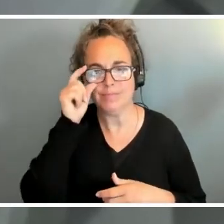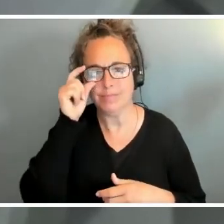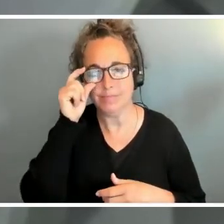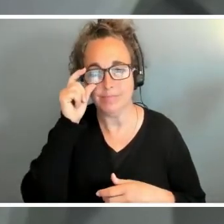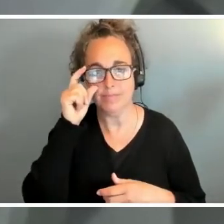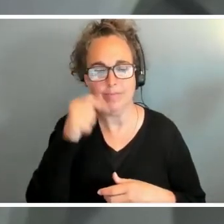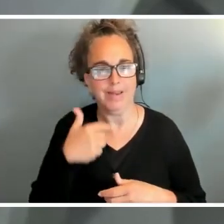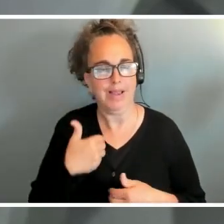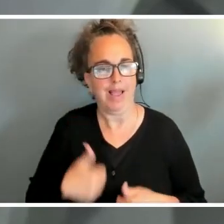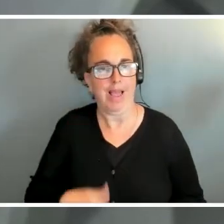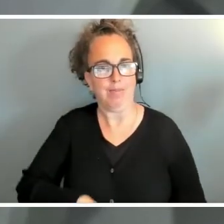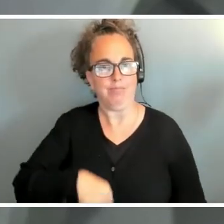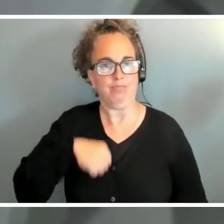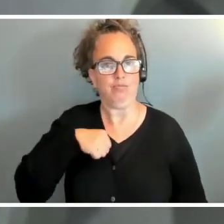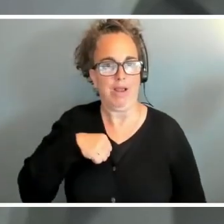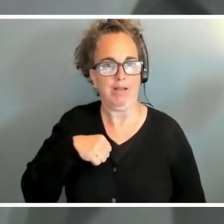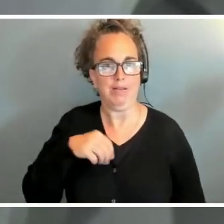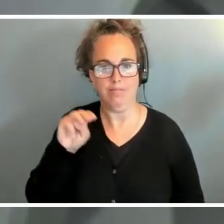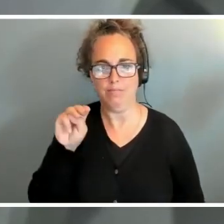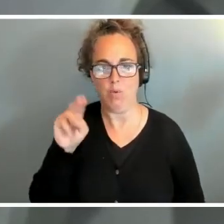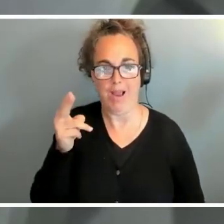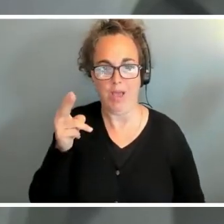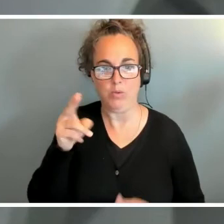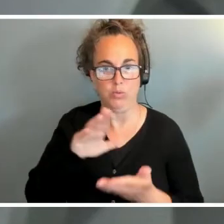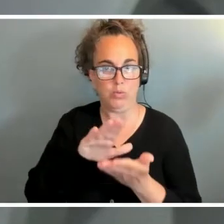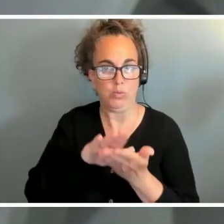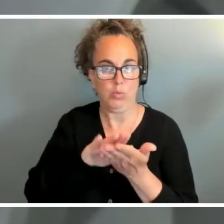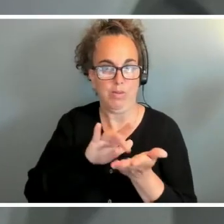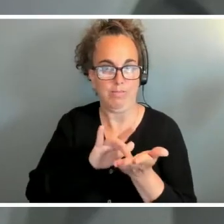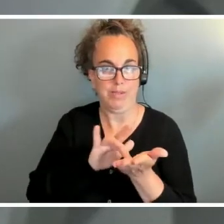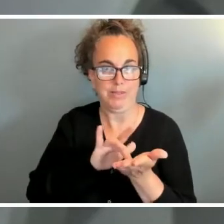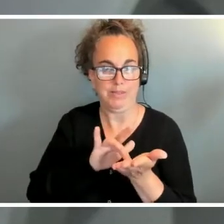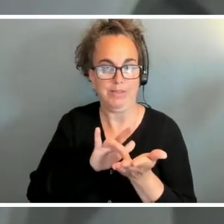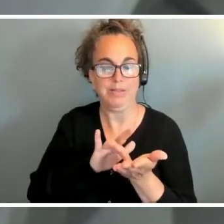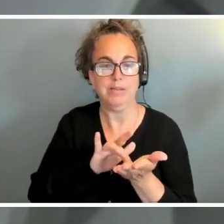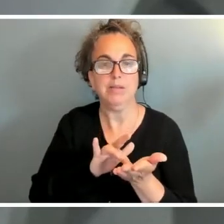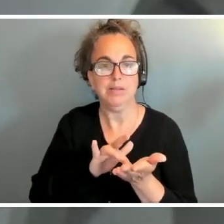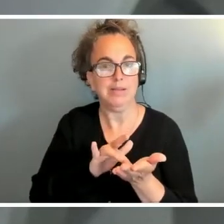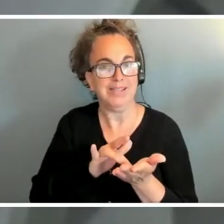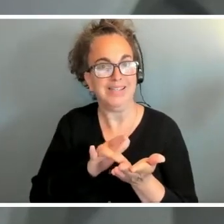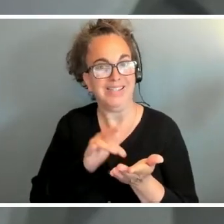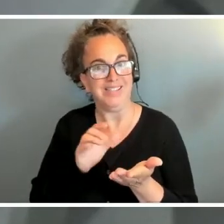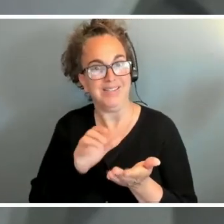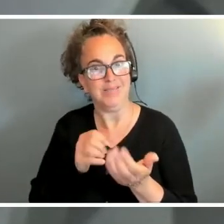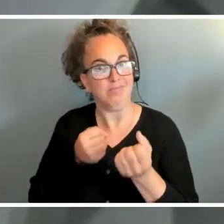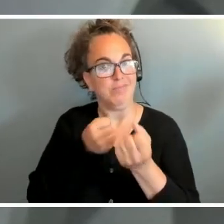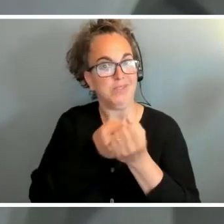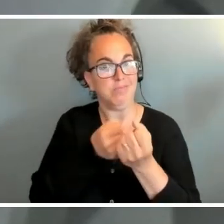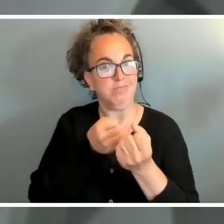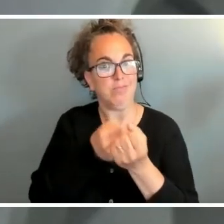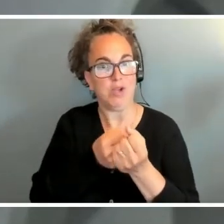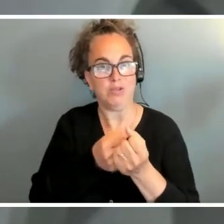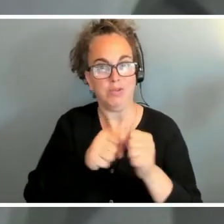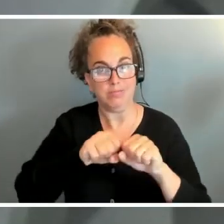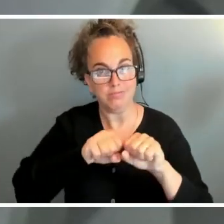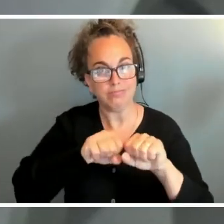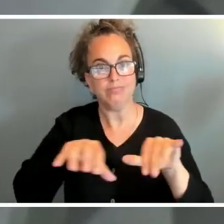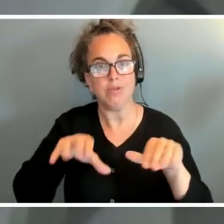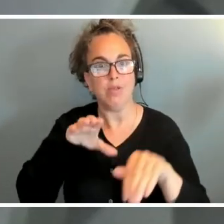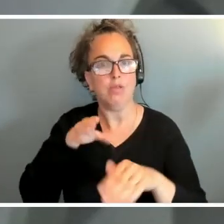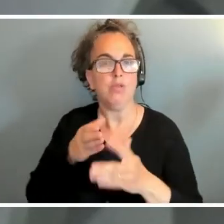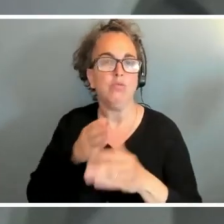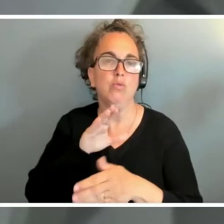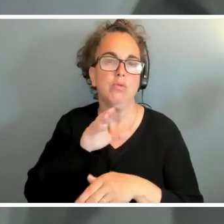I'm proud of the fact that Morehouse School of Medicine is sponsoring this activity through the National Center for Primary